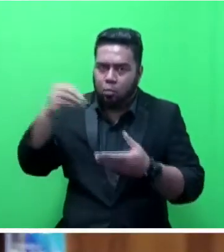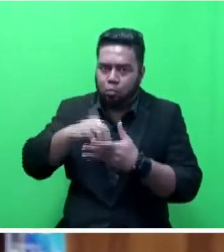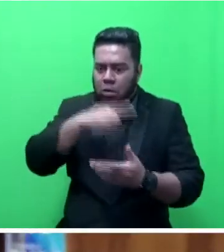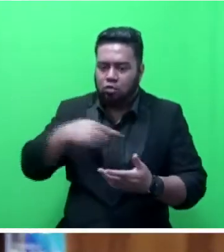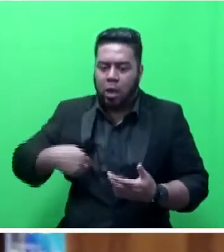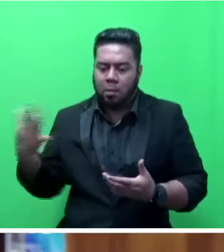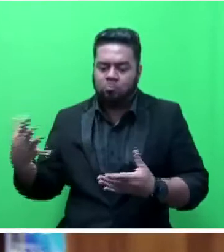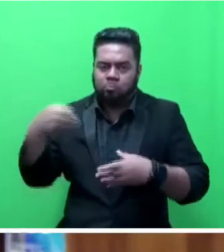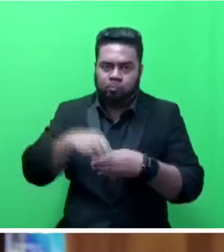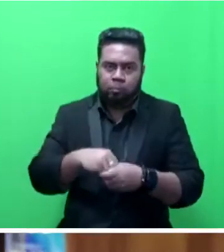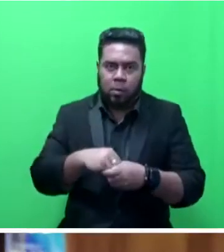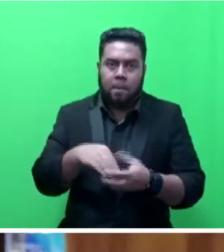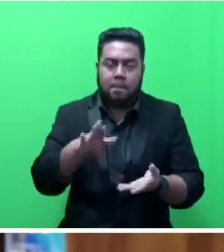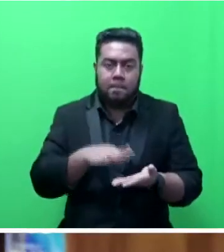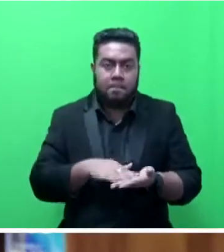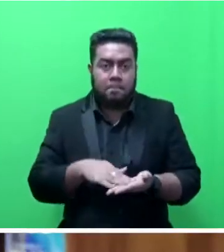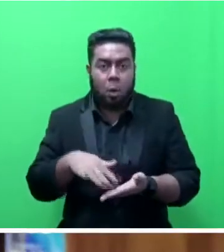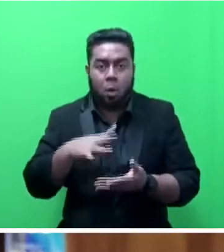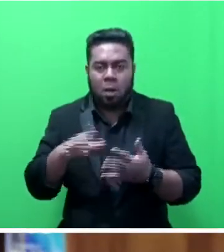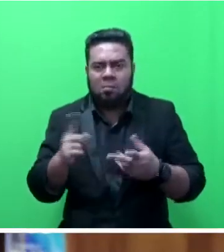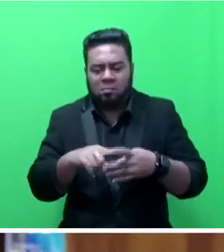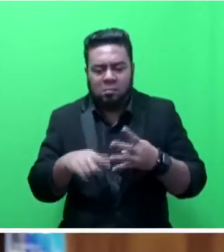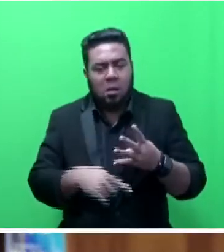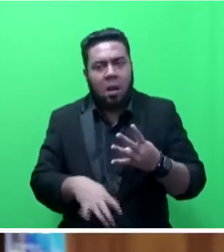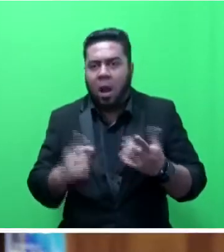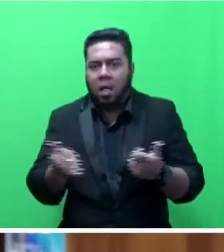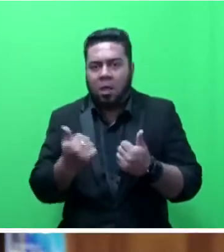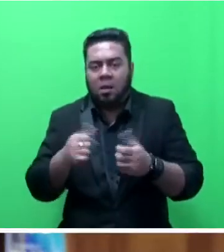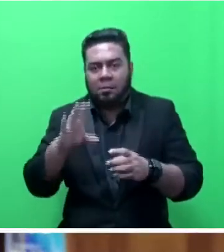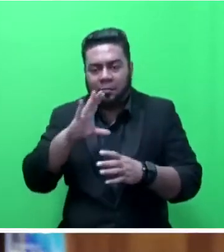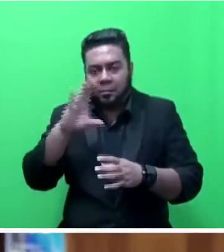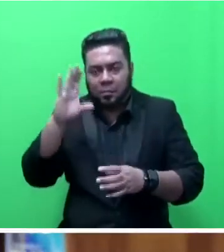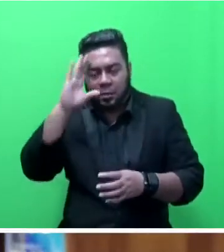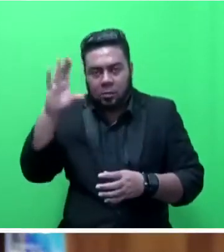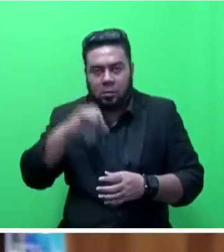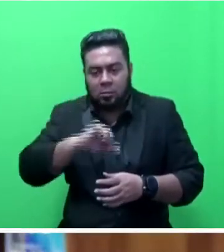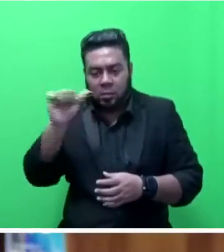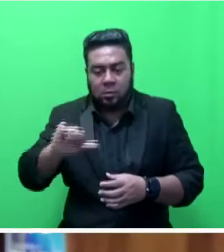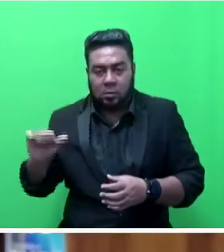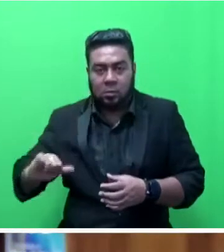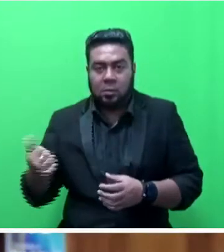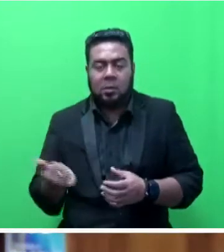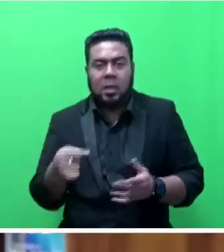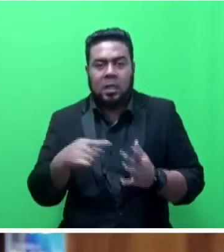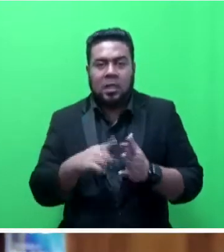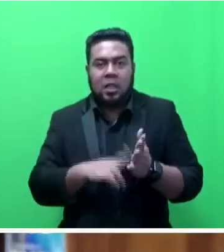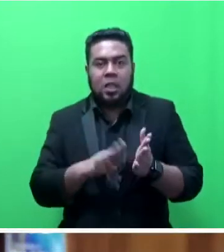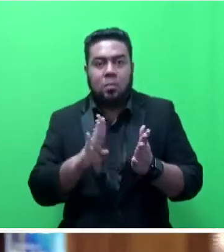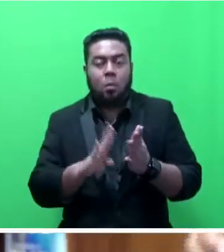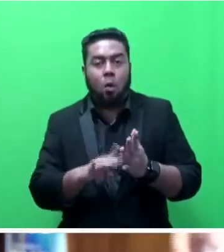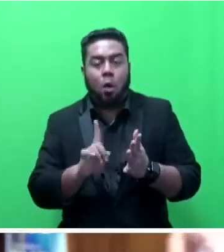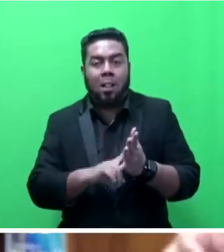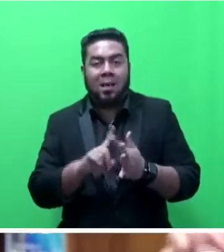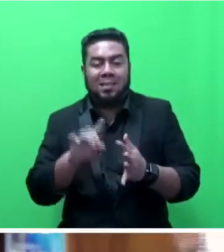to Mongolia, Vietnam, Cambodia, Laos, Philippines, Malaysia, Indonesia, and Timor-Leste, all in the span